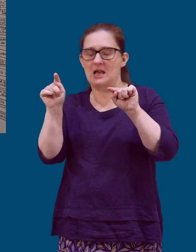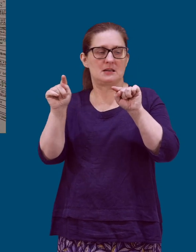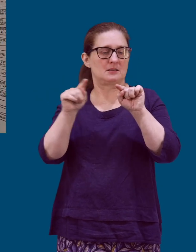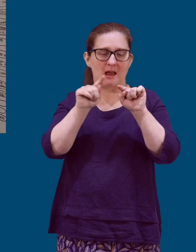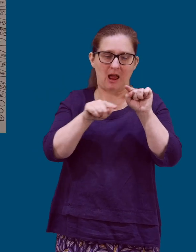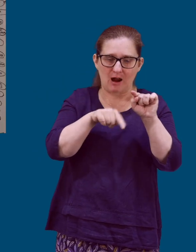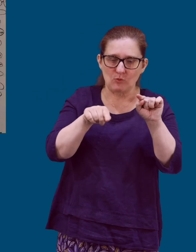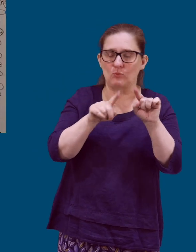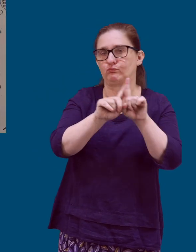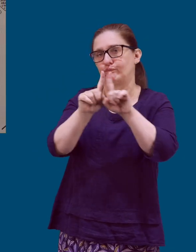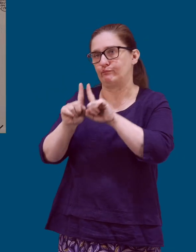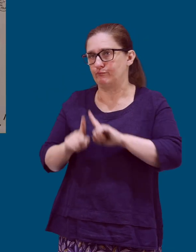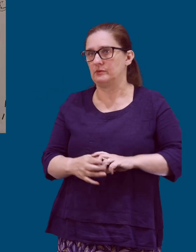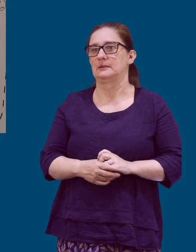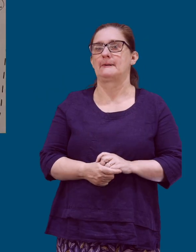item.